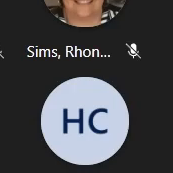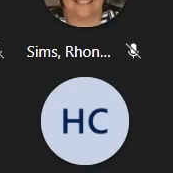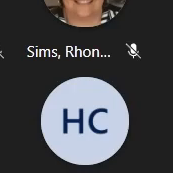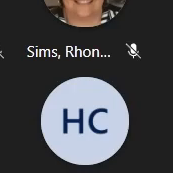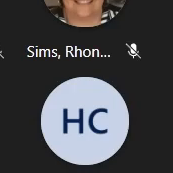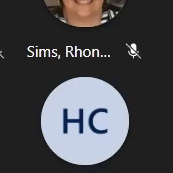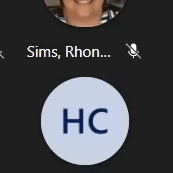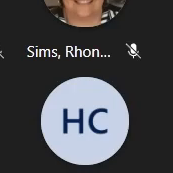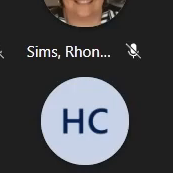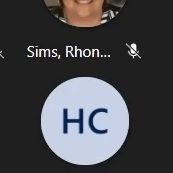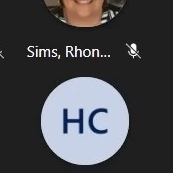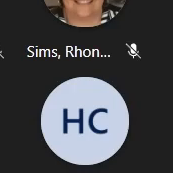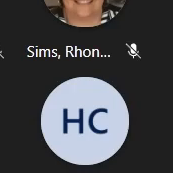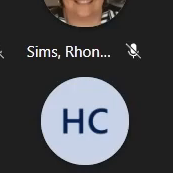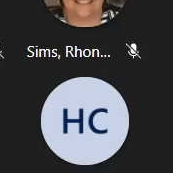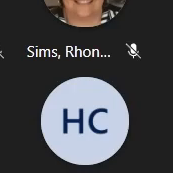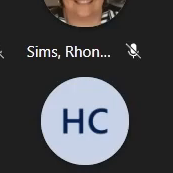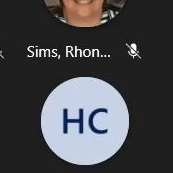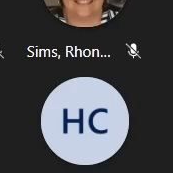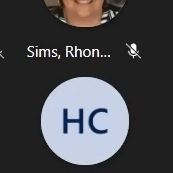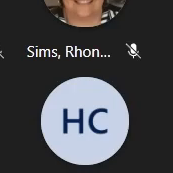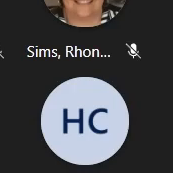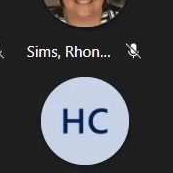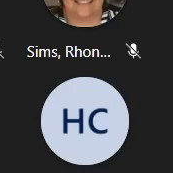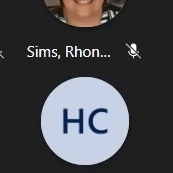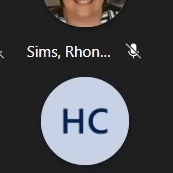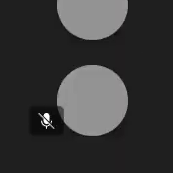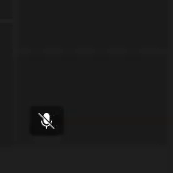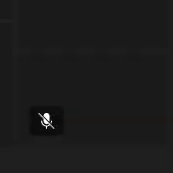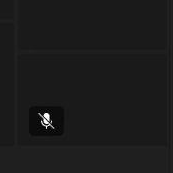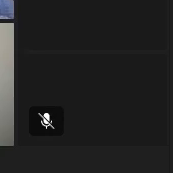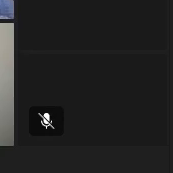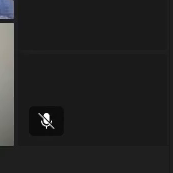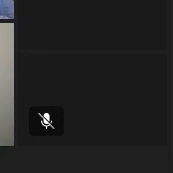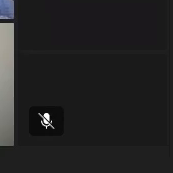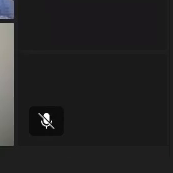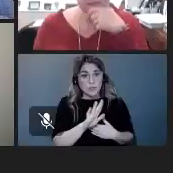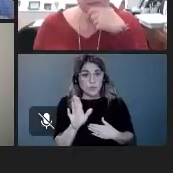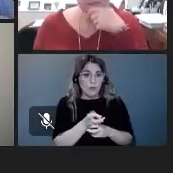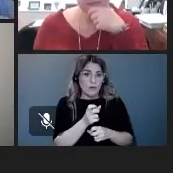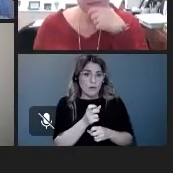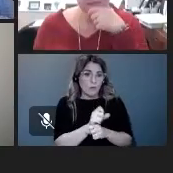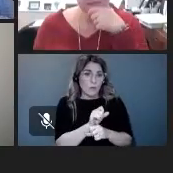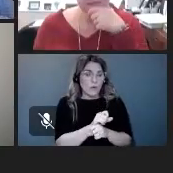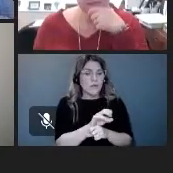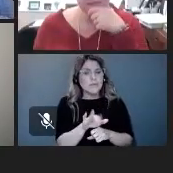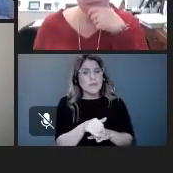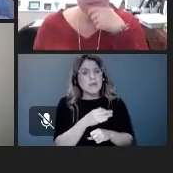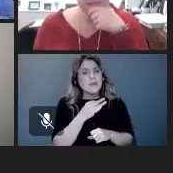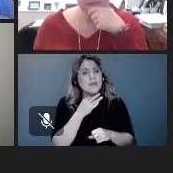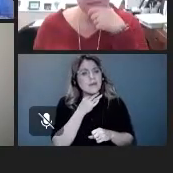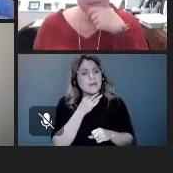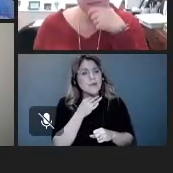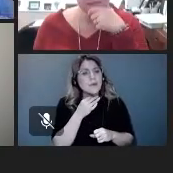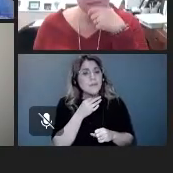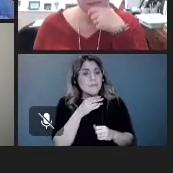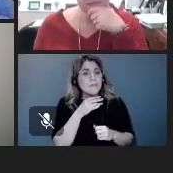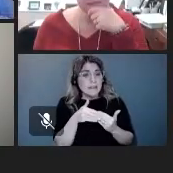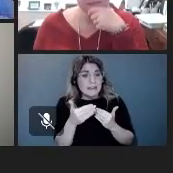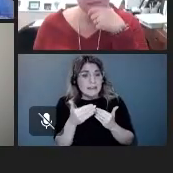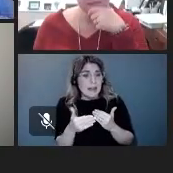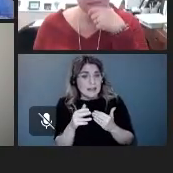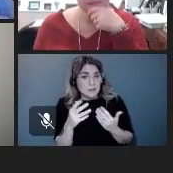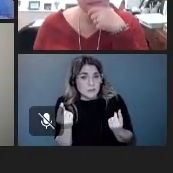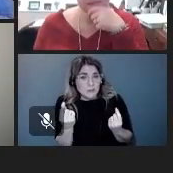safety um brief and work that you did and we're wondering around what sort of the next step